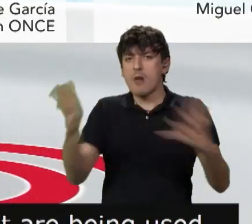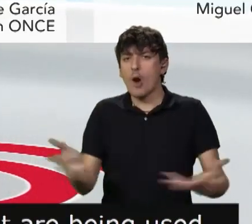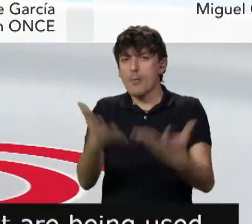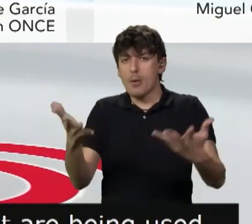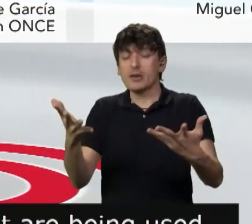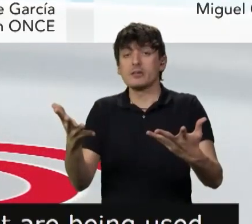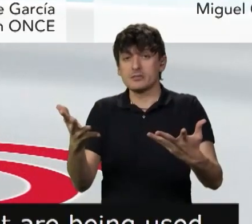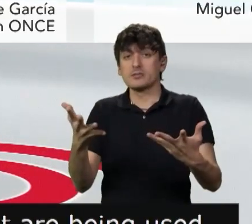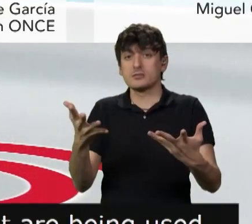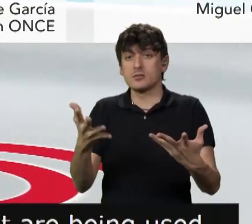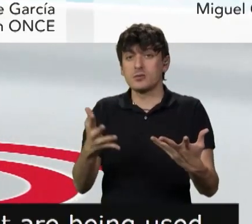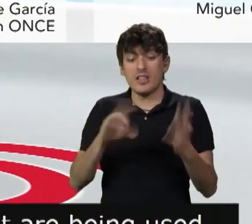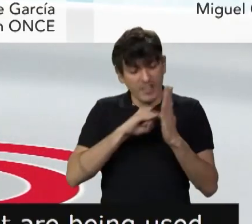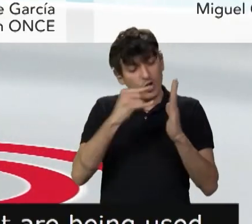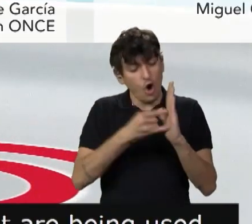accessibility?